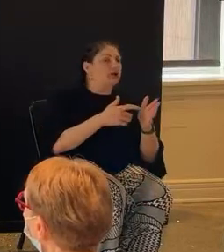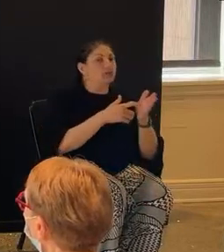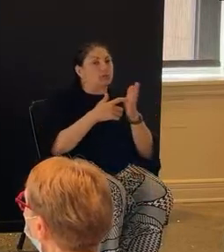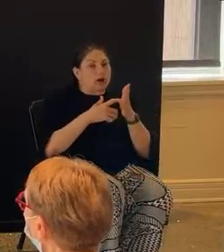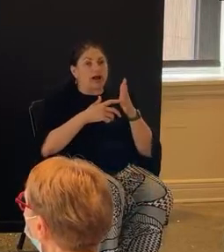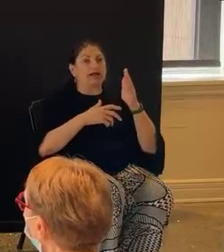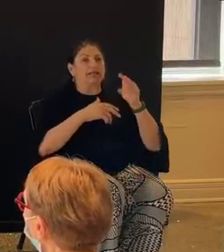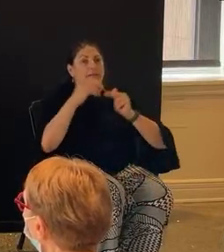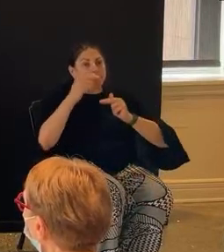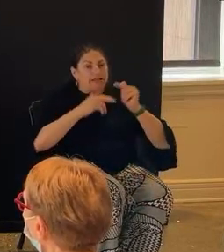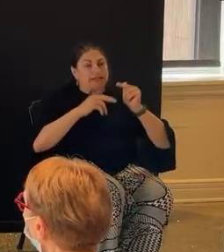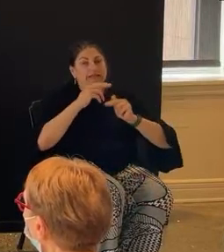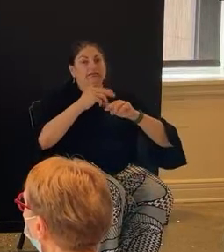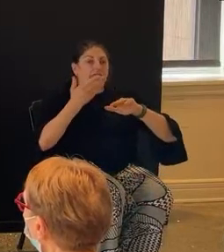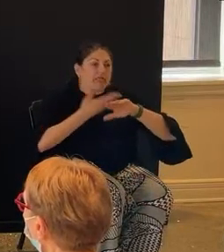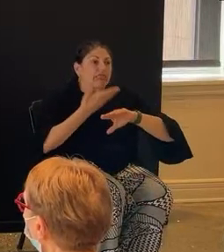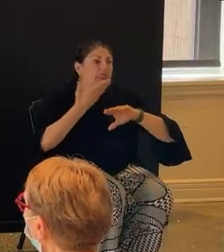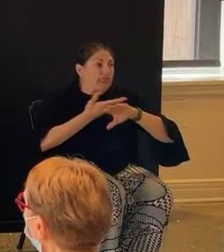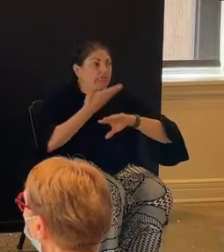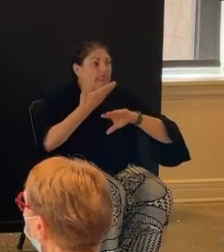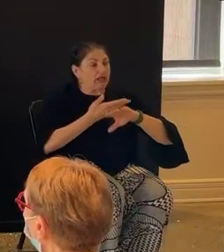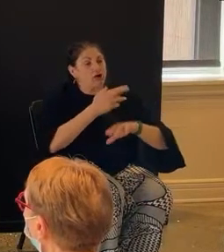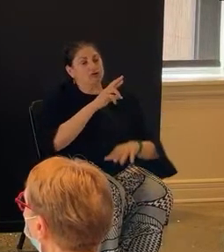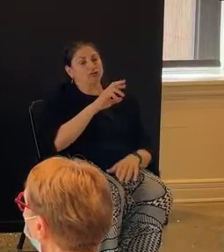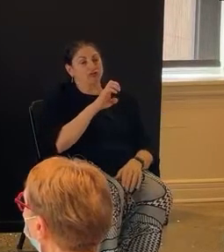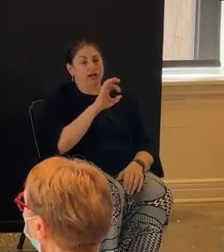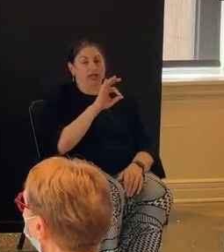be retrofit. I've heard that they're